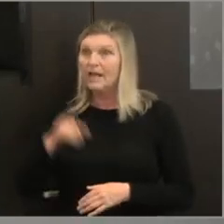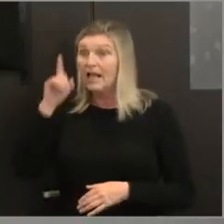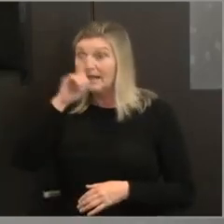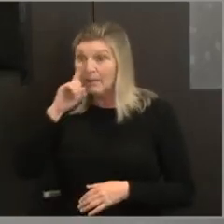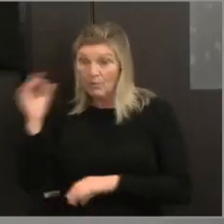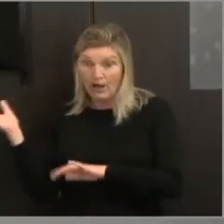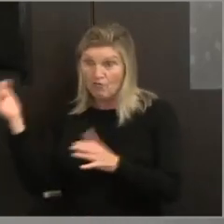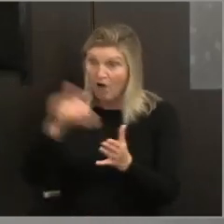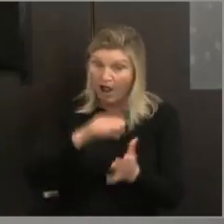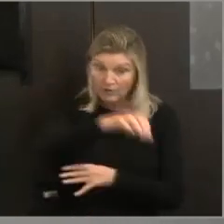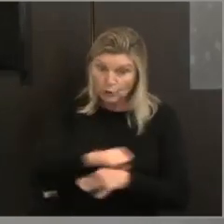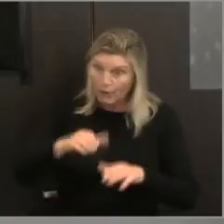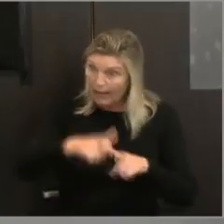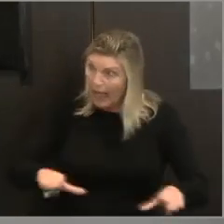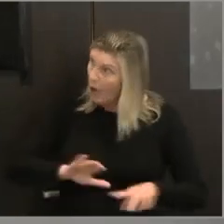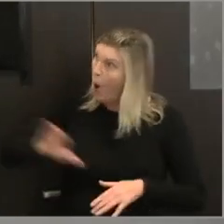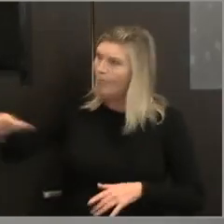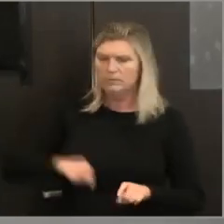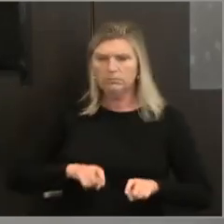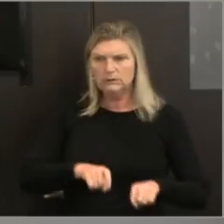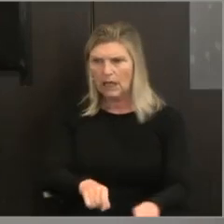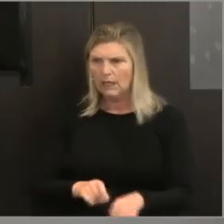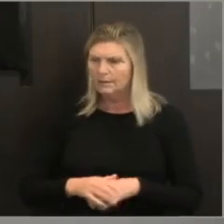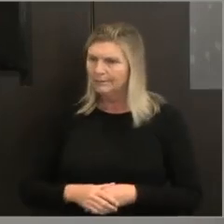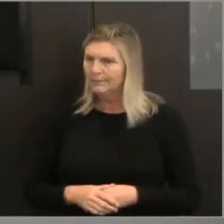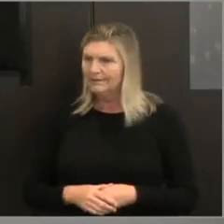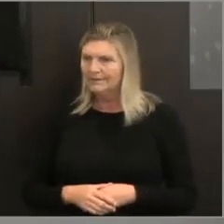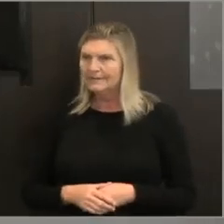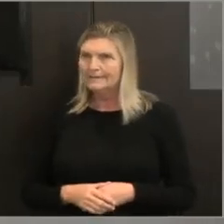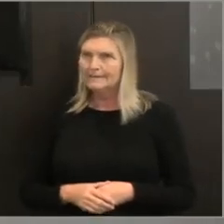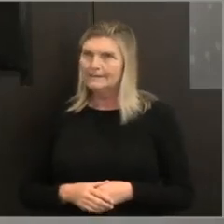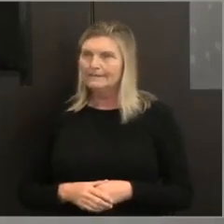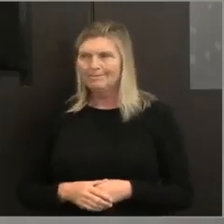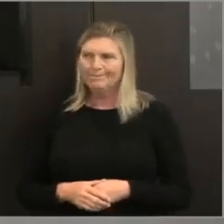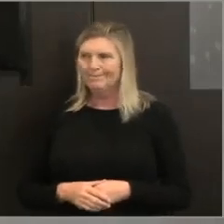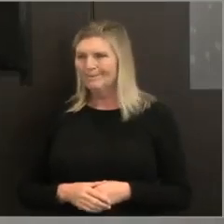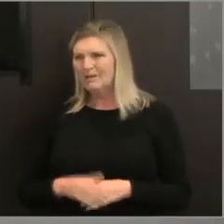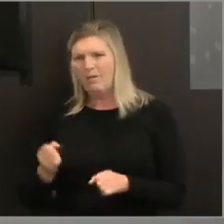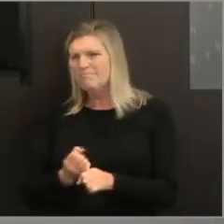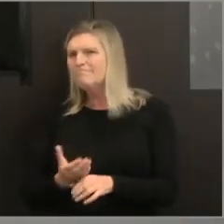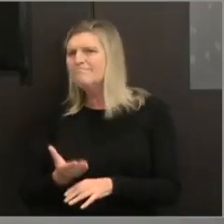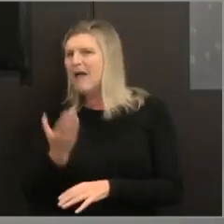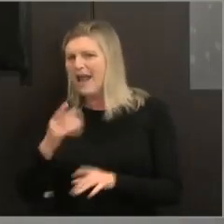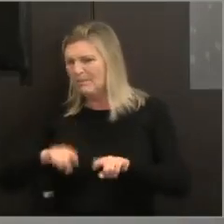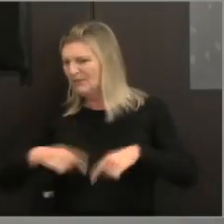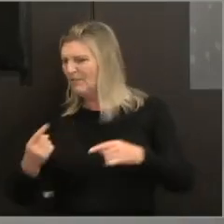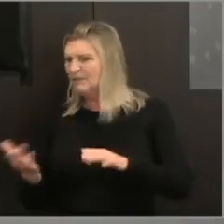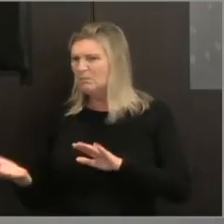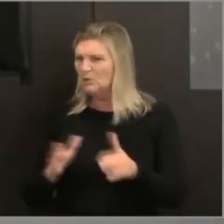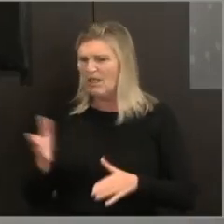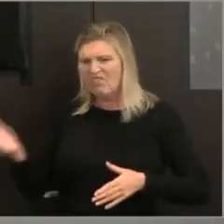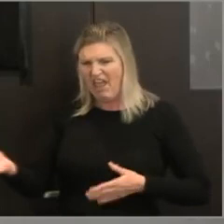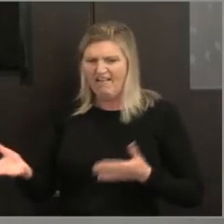go home, they came to stay. And so that rather fatuous distinction of a blue water colony was